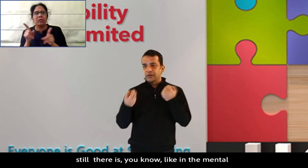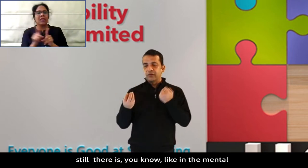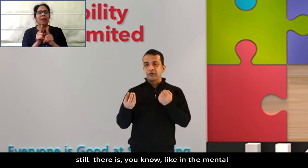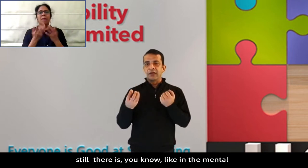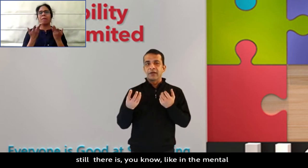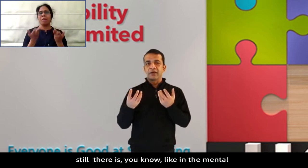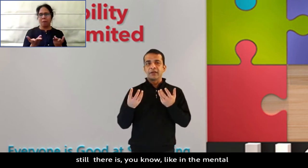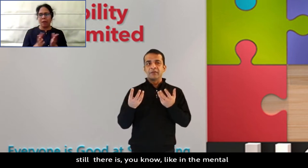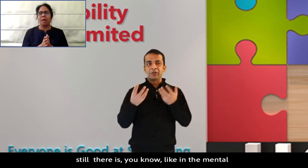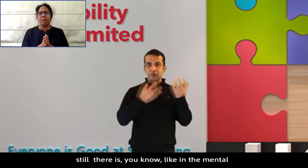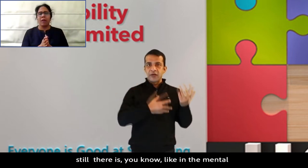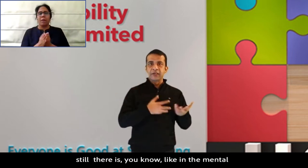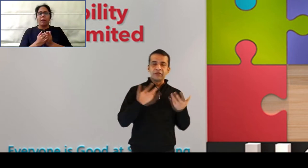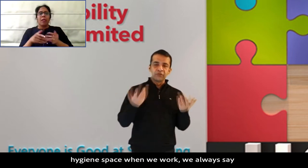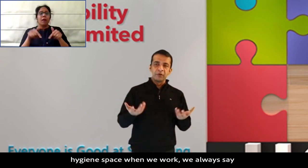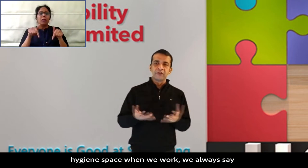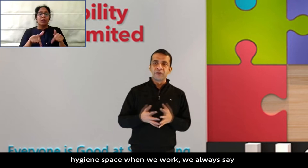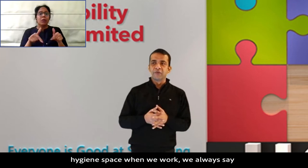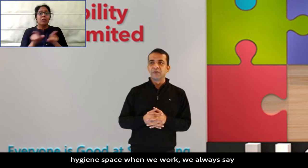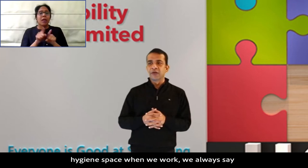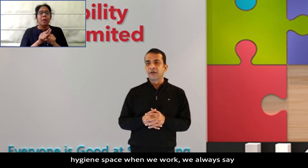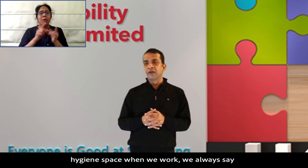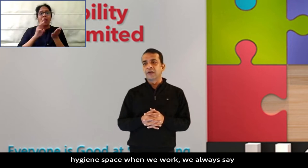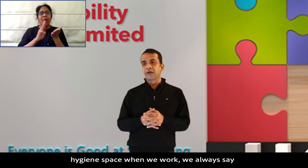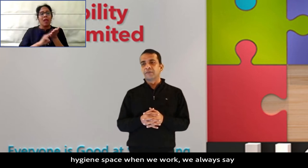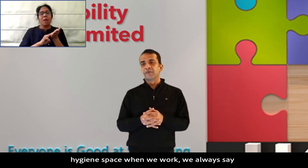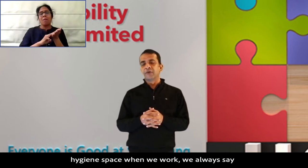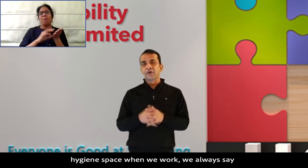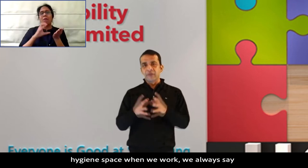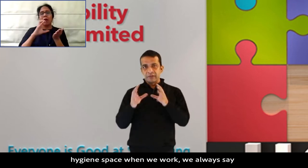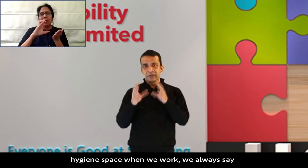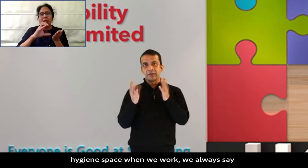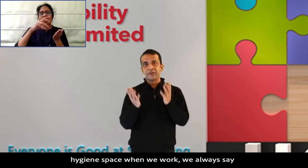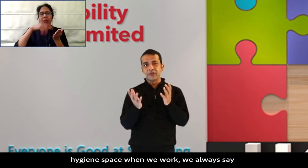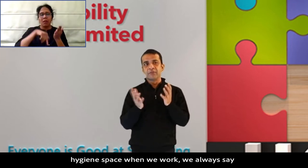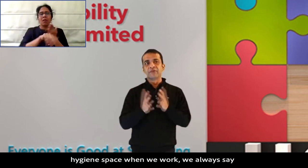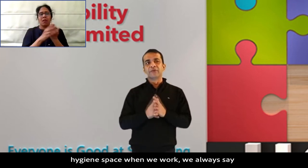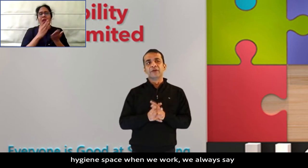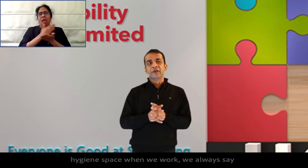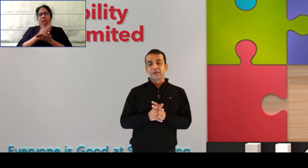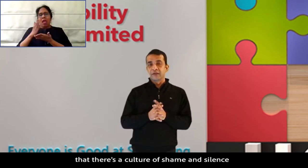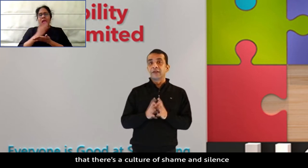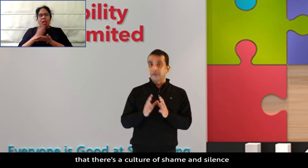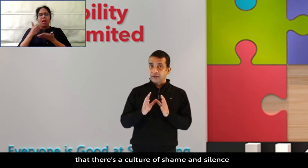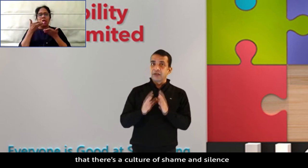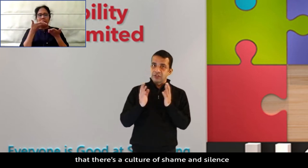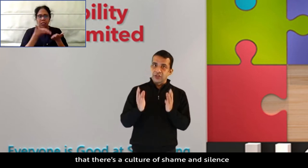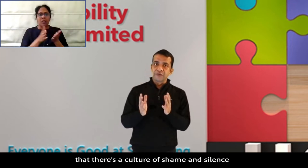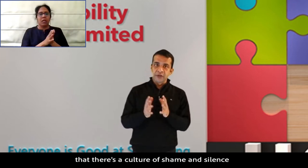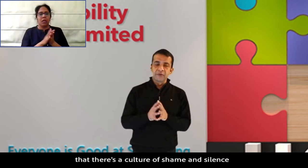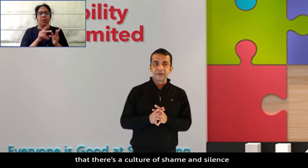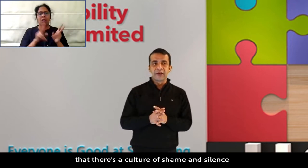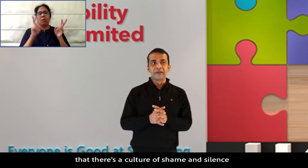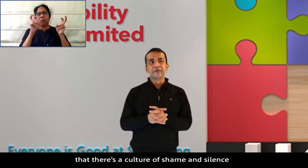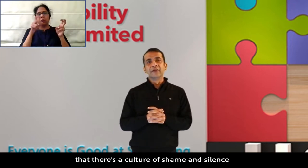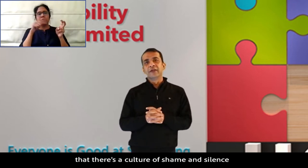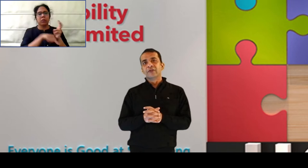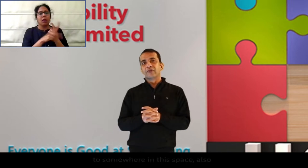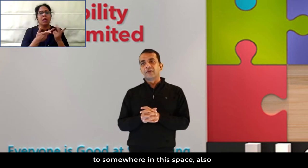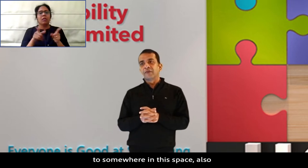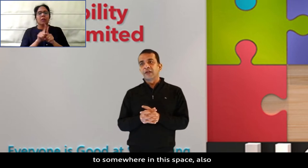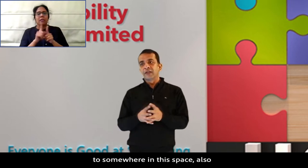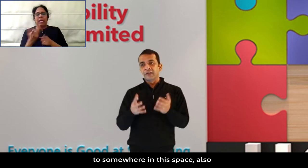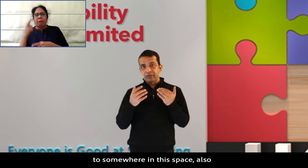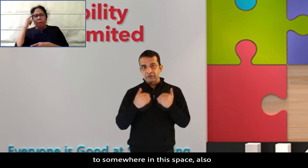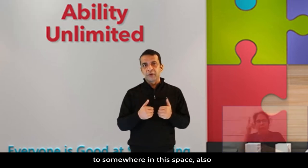There is, you know, like in the menstrual hygiene space when we work, we always say there's a culture of shame and silence.